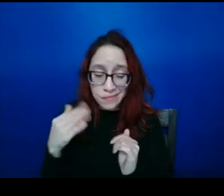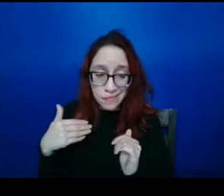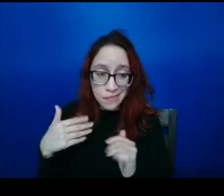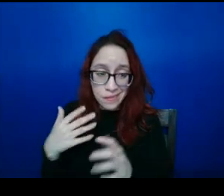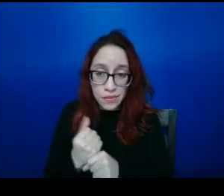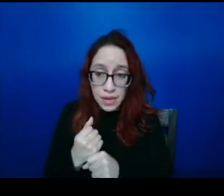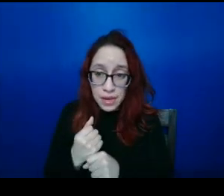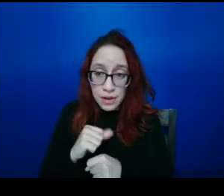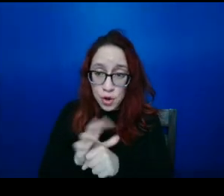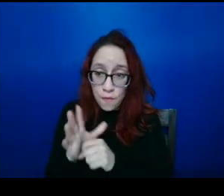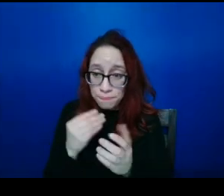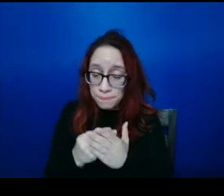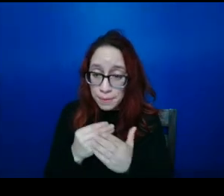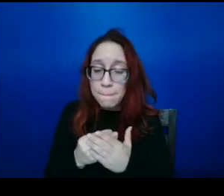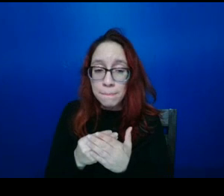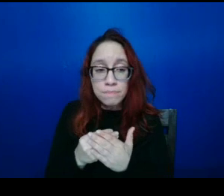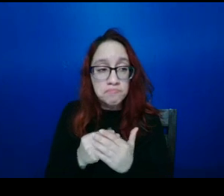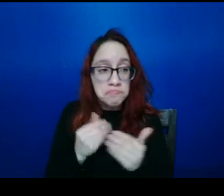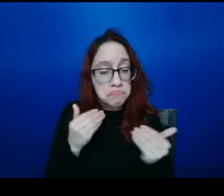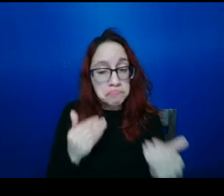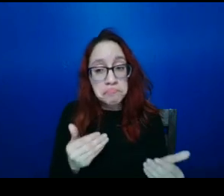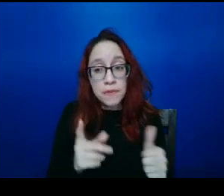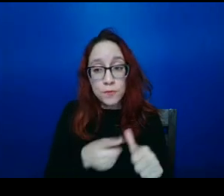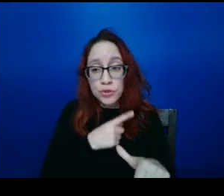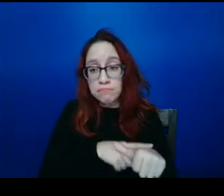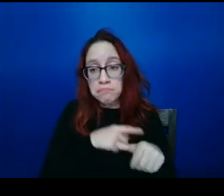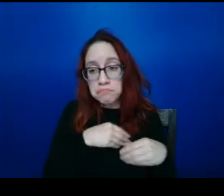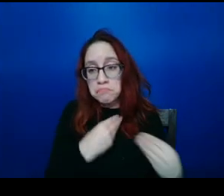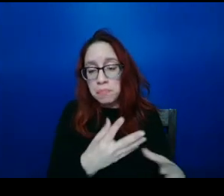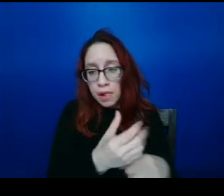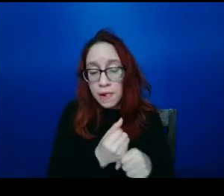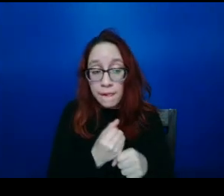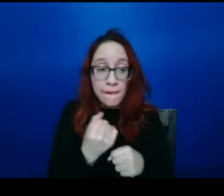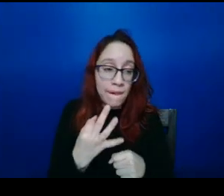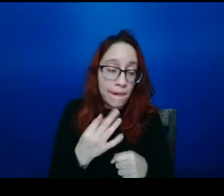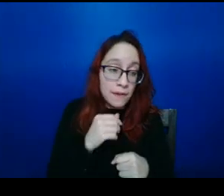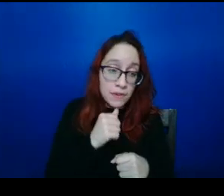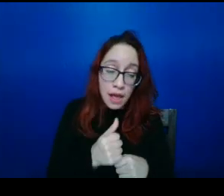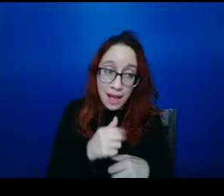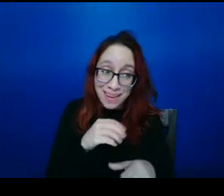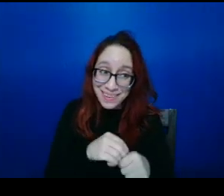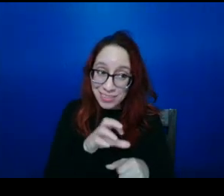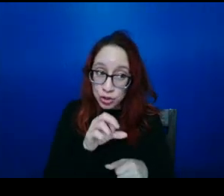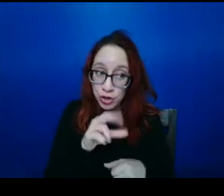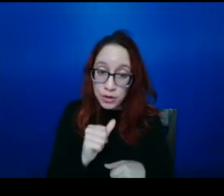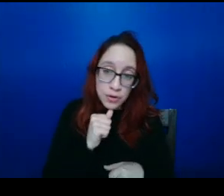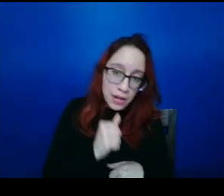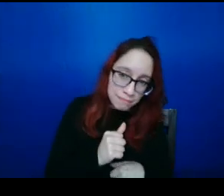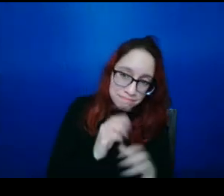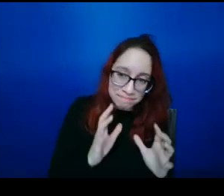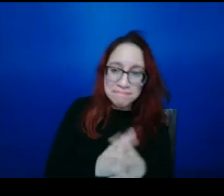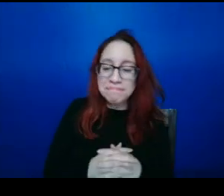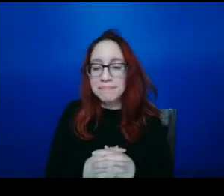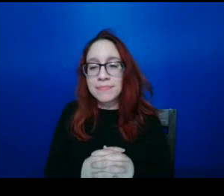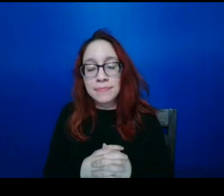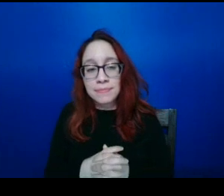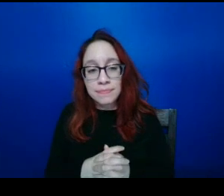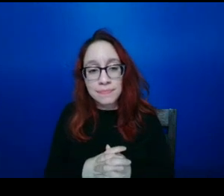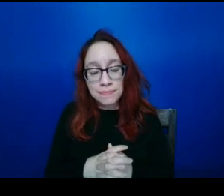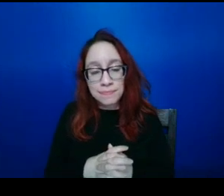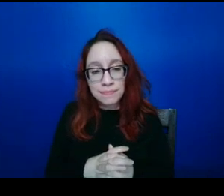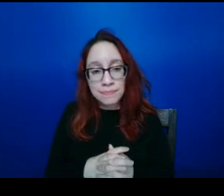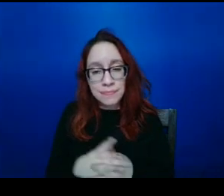relief funding, then you're up for this first round, whether you are or are not in the CRA district. I